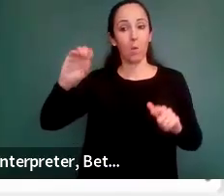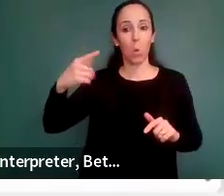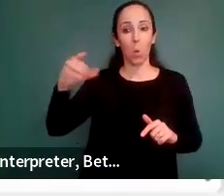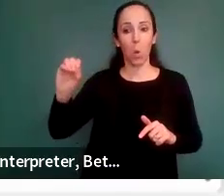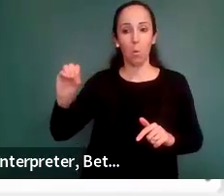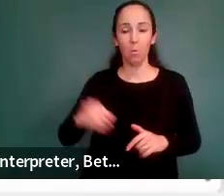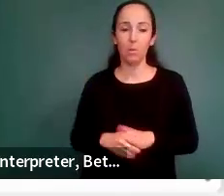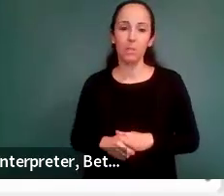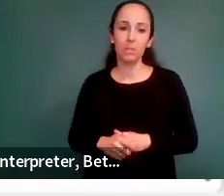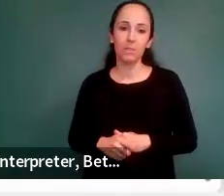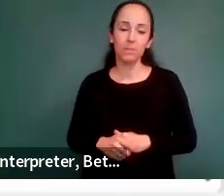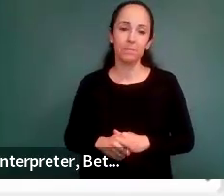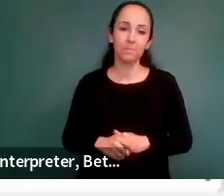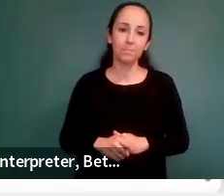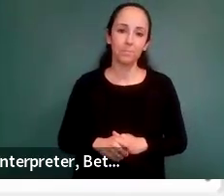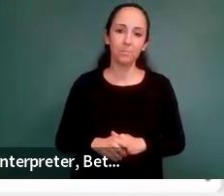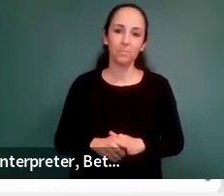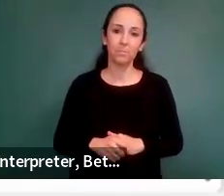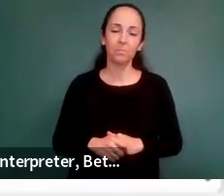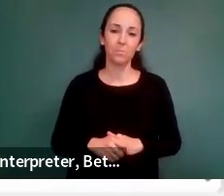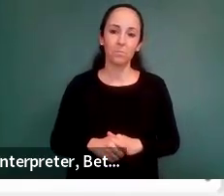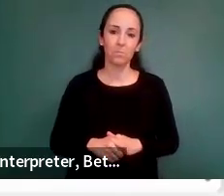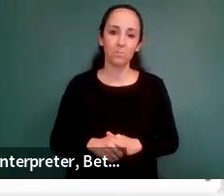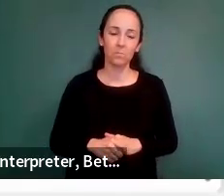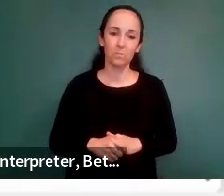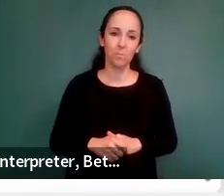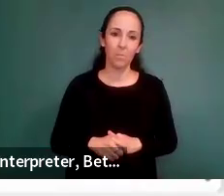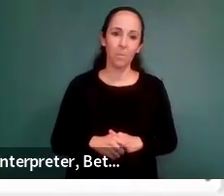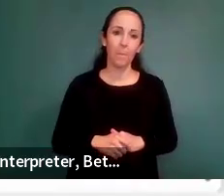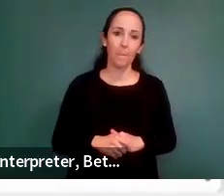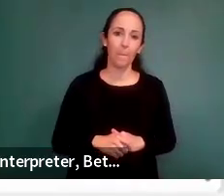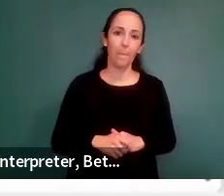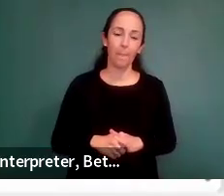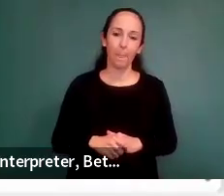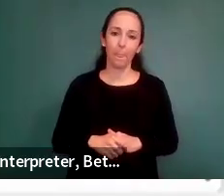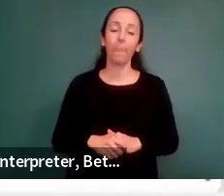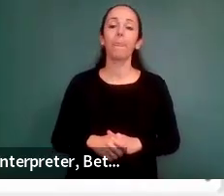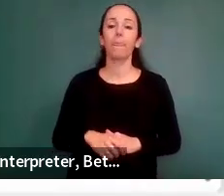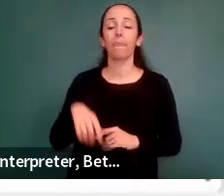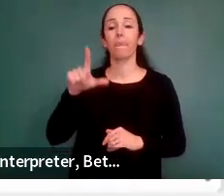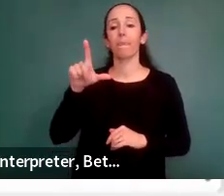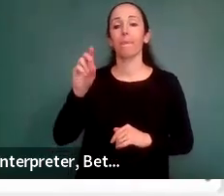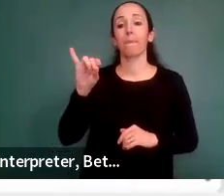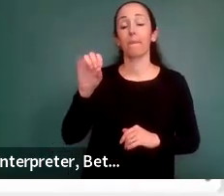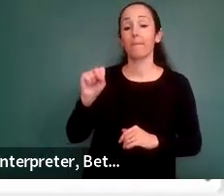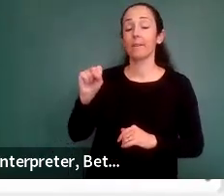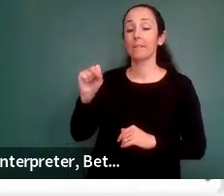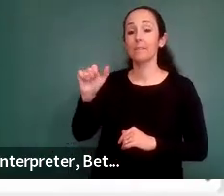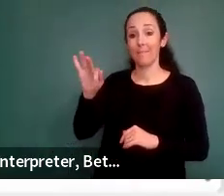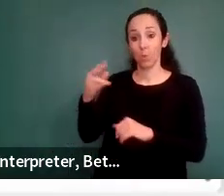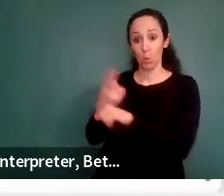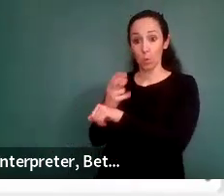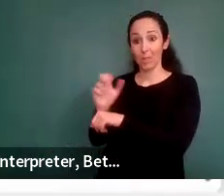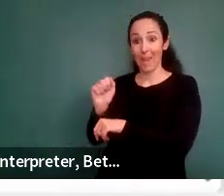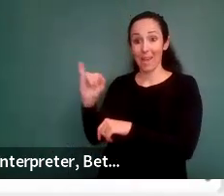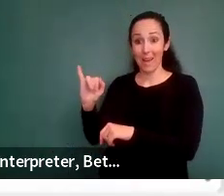So top of file. Of course you get the generated description. Blank. A close dash up of a logo. A